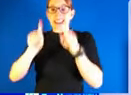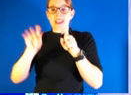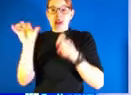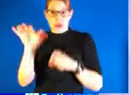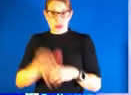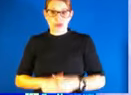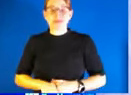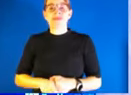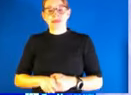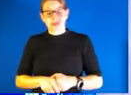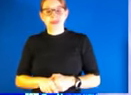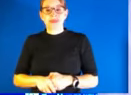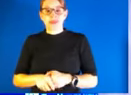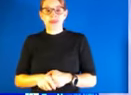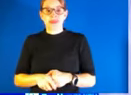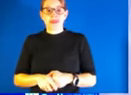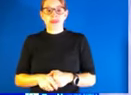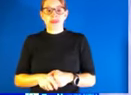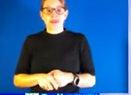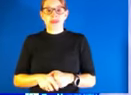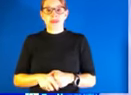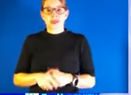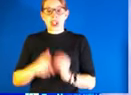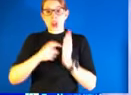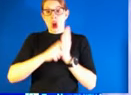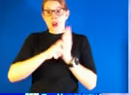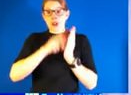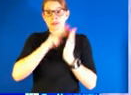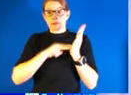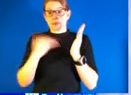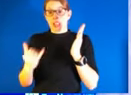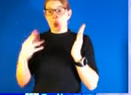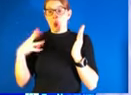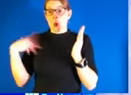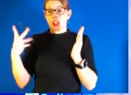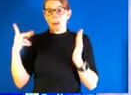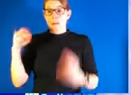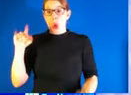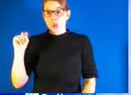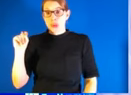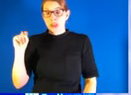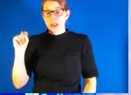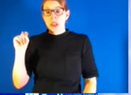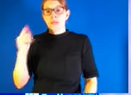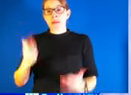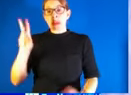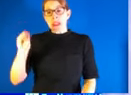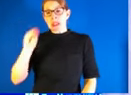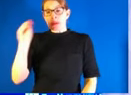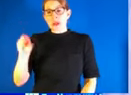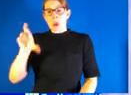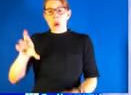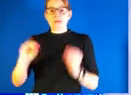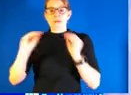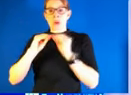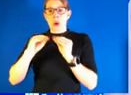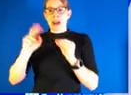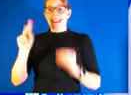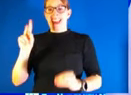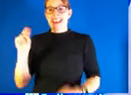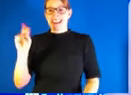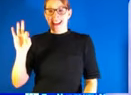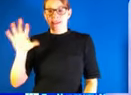that there. I also saw the article today in the Washington Post that said that maybe 60% or more of the KN95